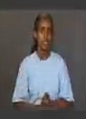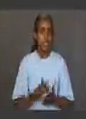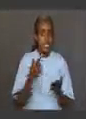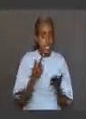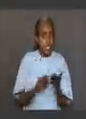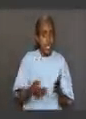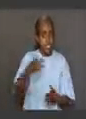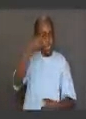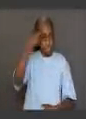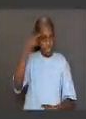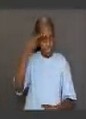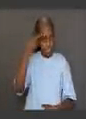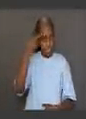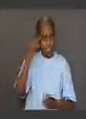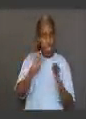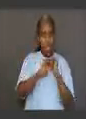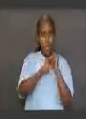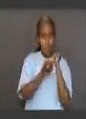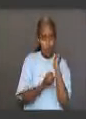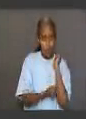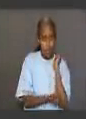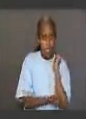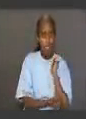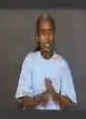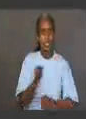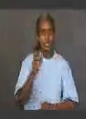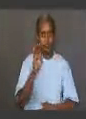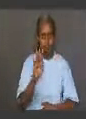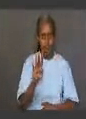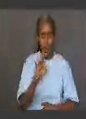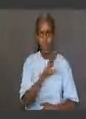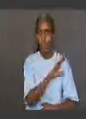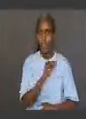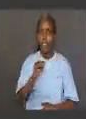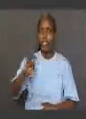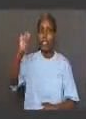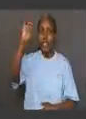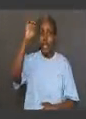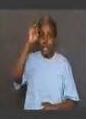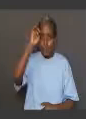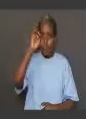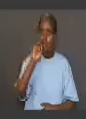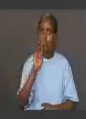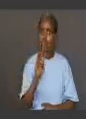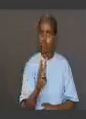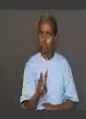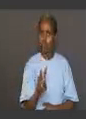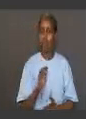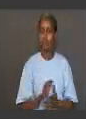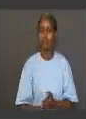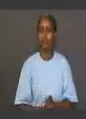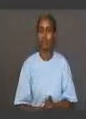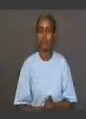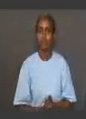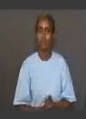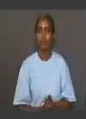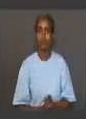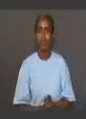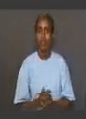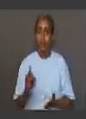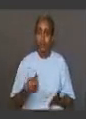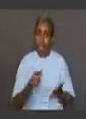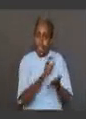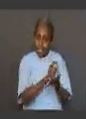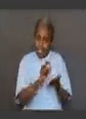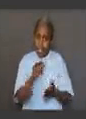this case, the base is 4 and the exponent is 2. We can